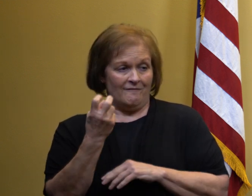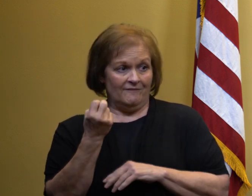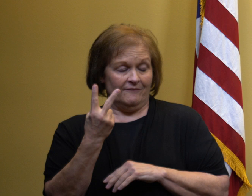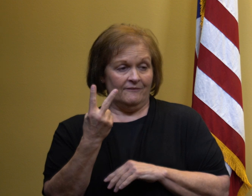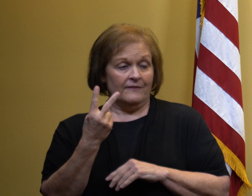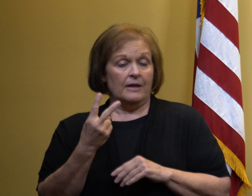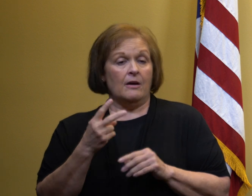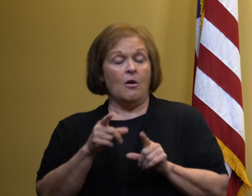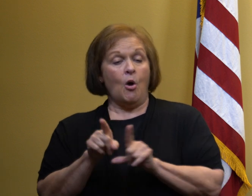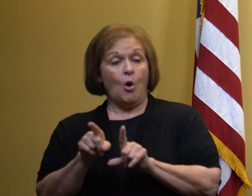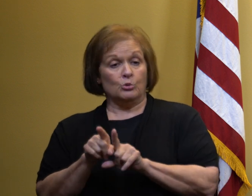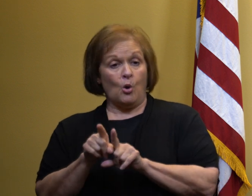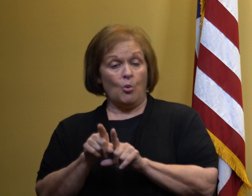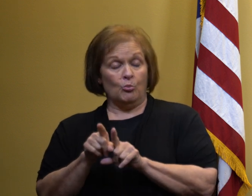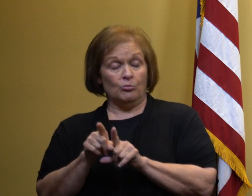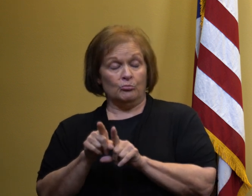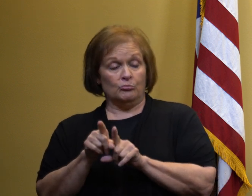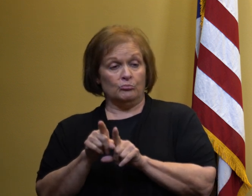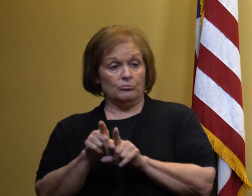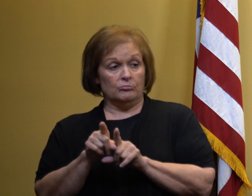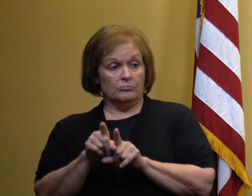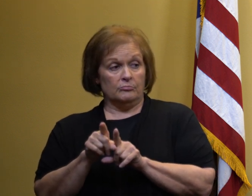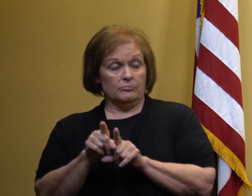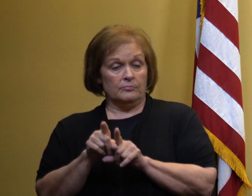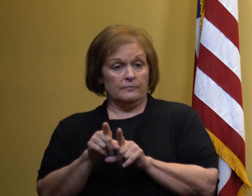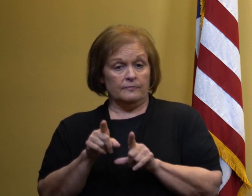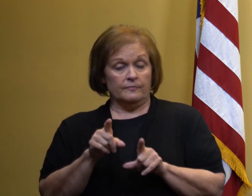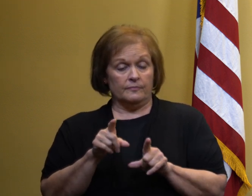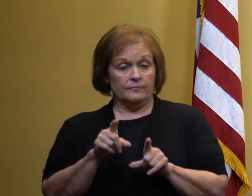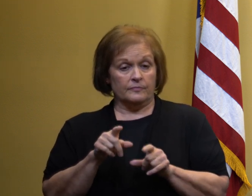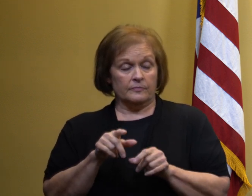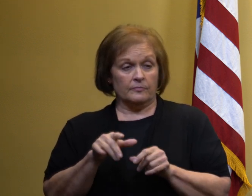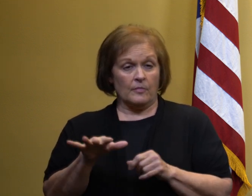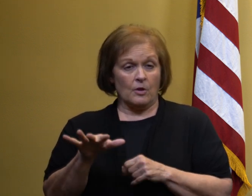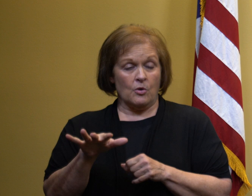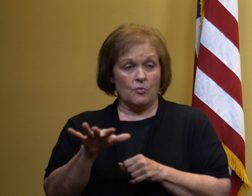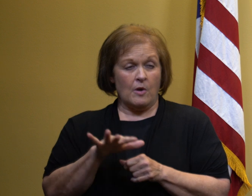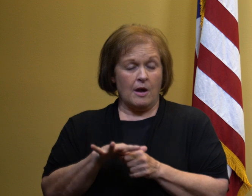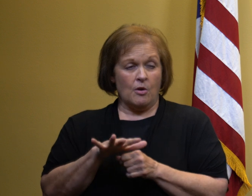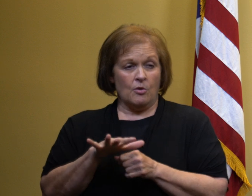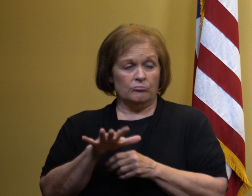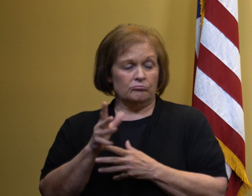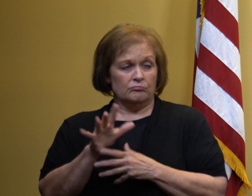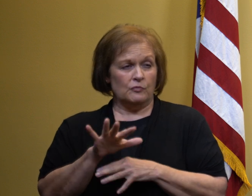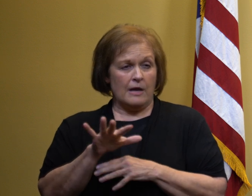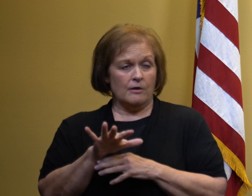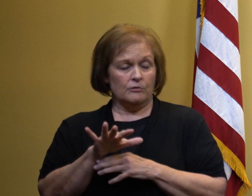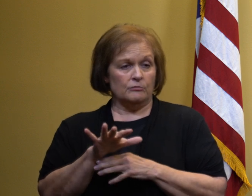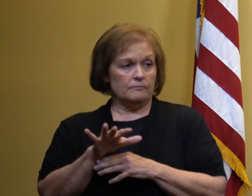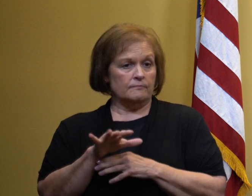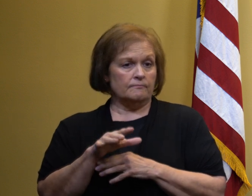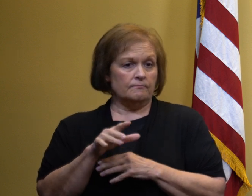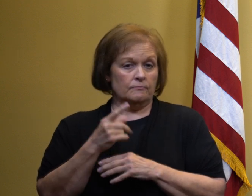And what was also noted was that there was about one of